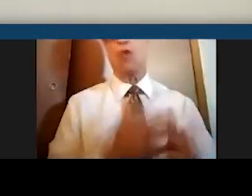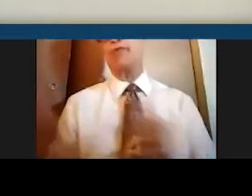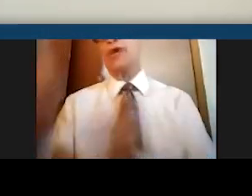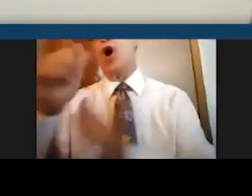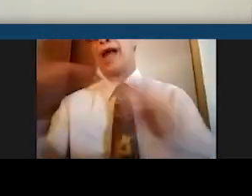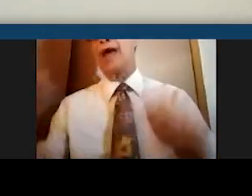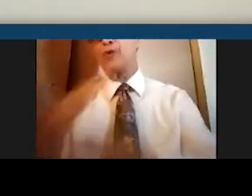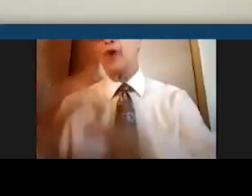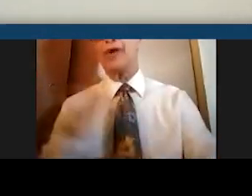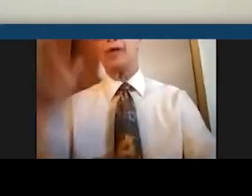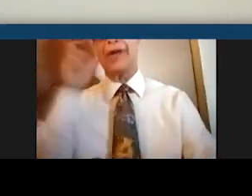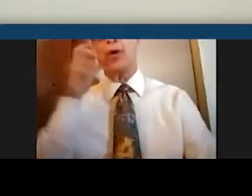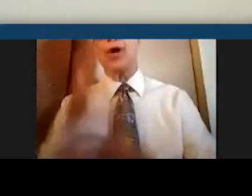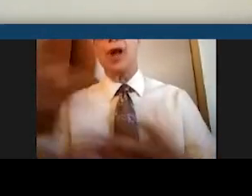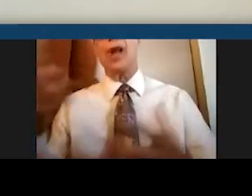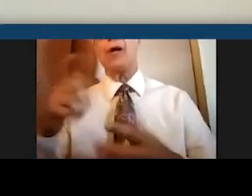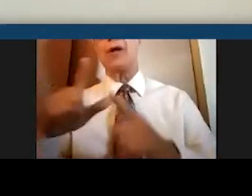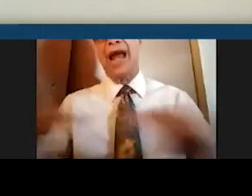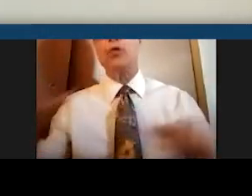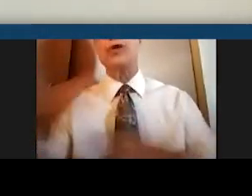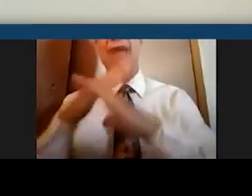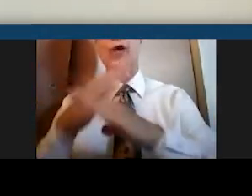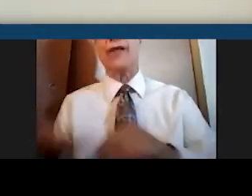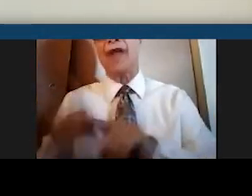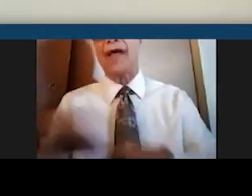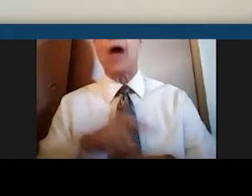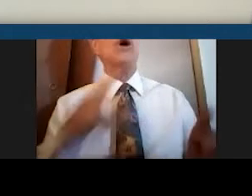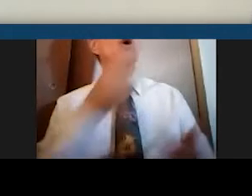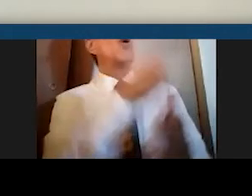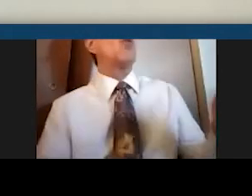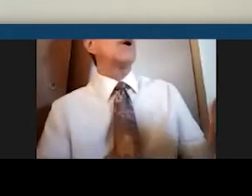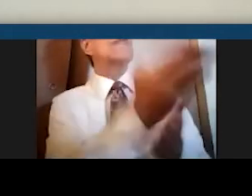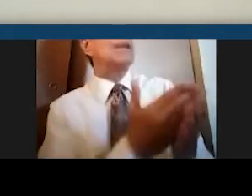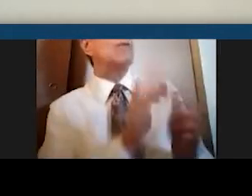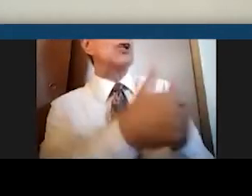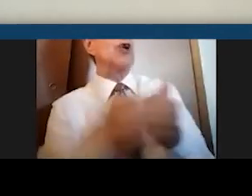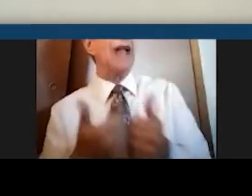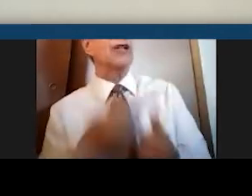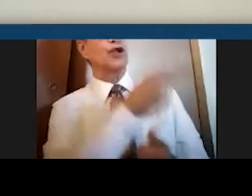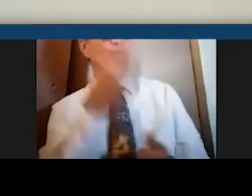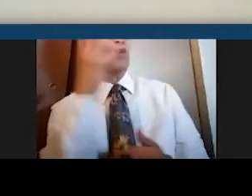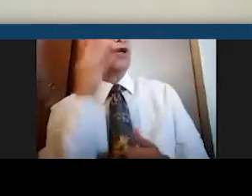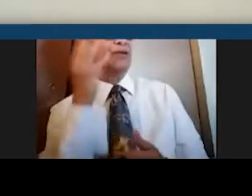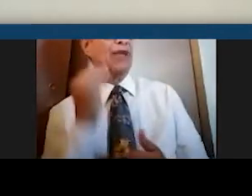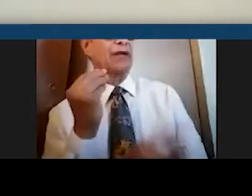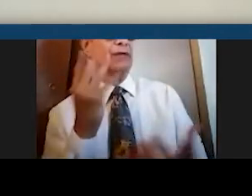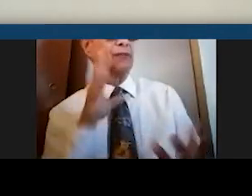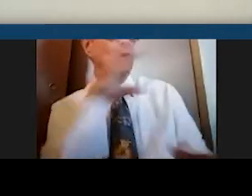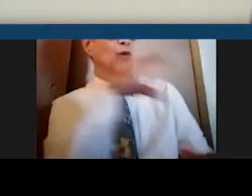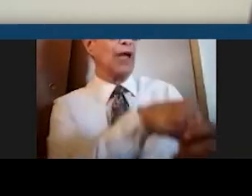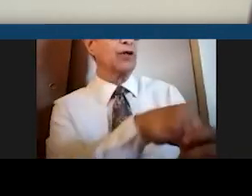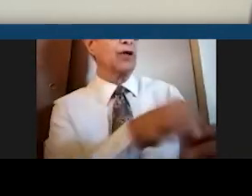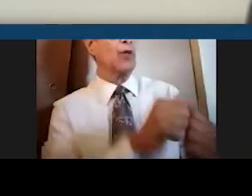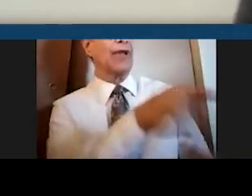there's language barrier and stuff like that, what are some of the challenges you face in engaging in the